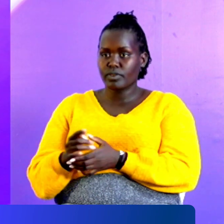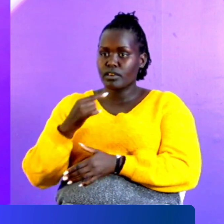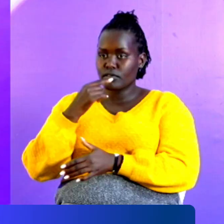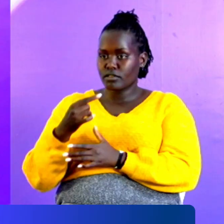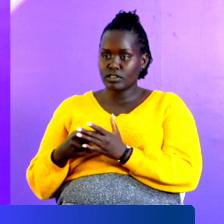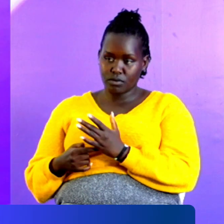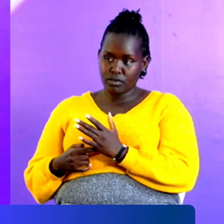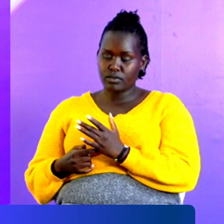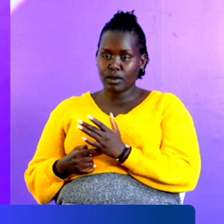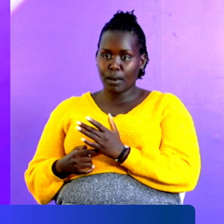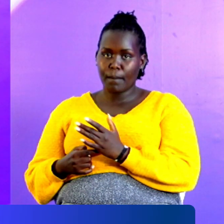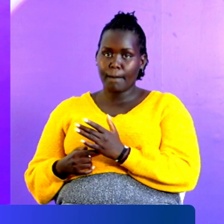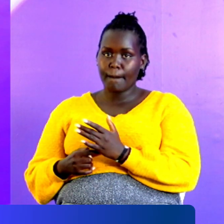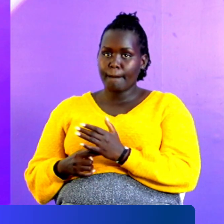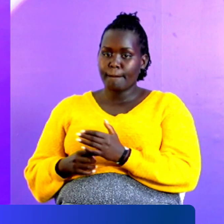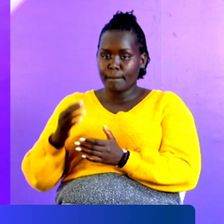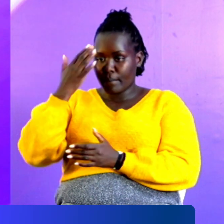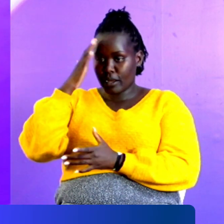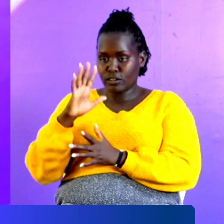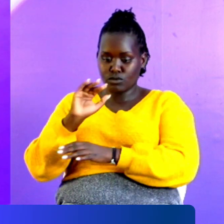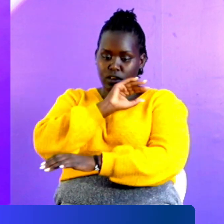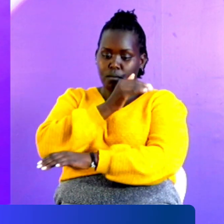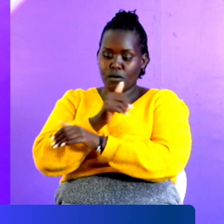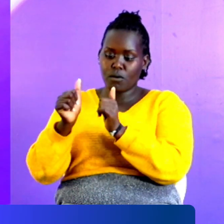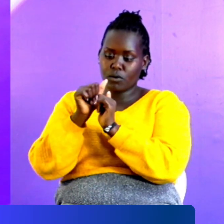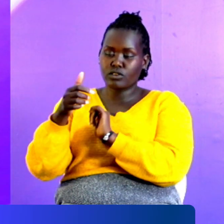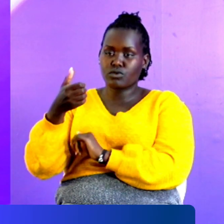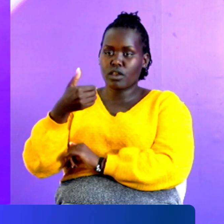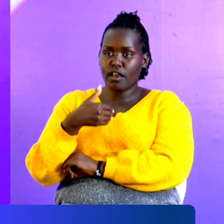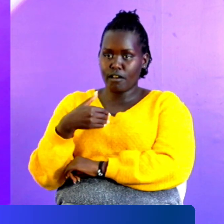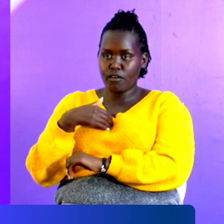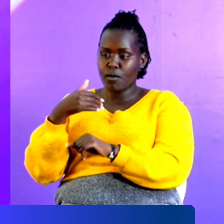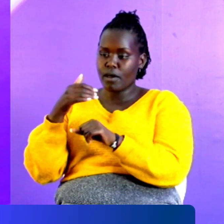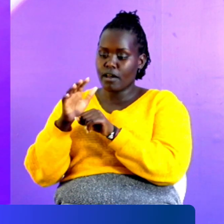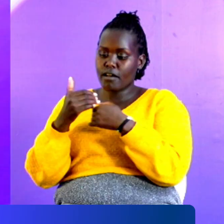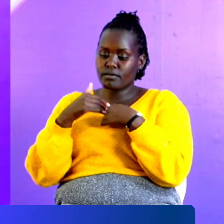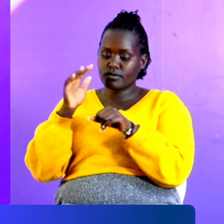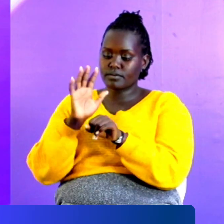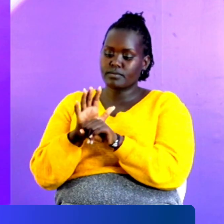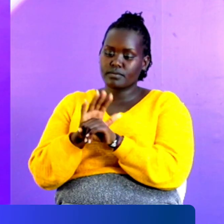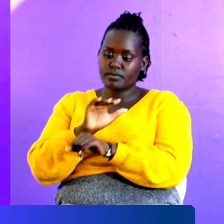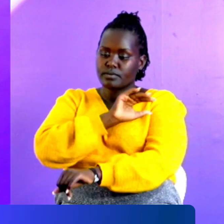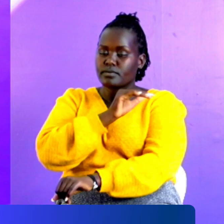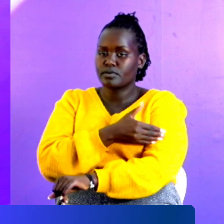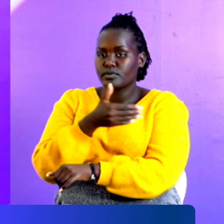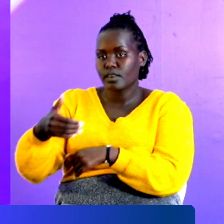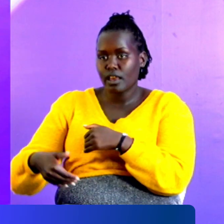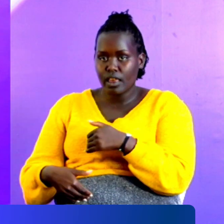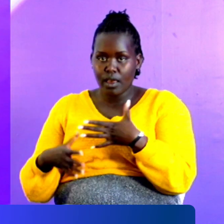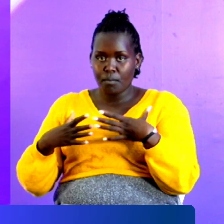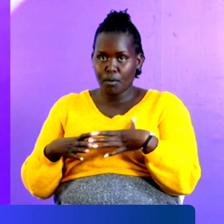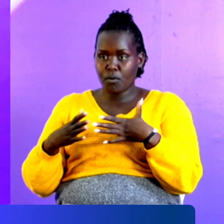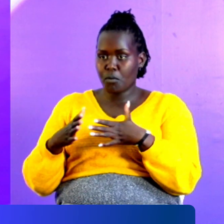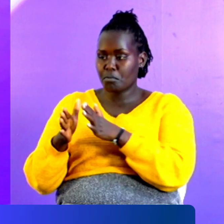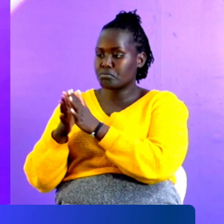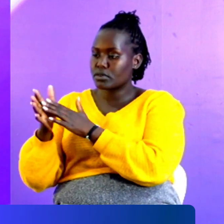you said it rightly, Yeah. that we don't know the power that we hold in our hands. We have a lot of power. It is the young people that have trembled